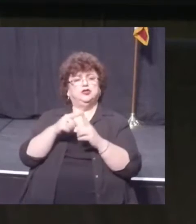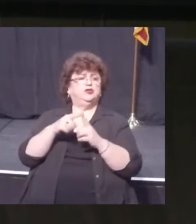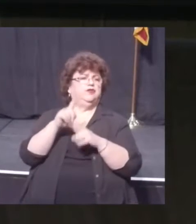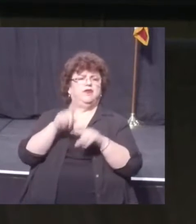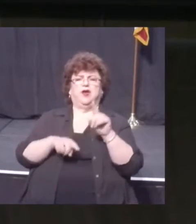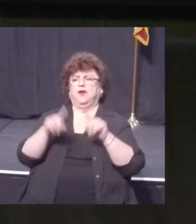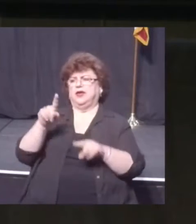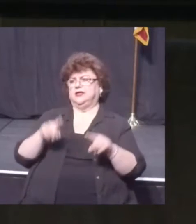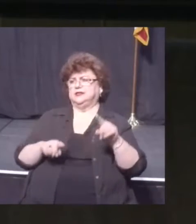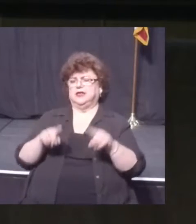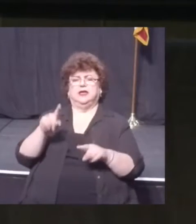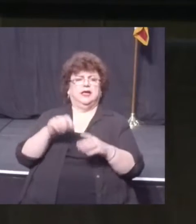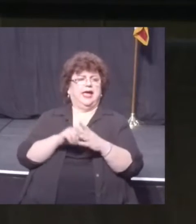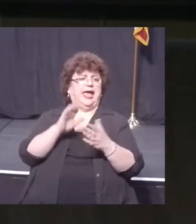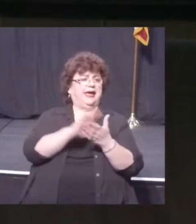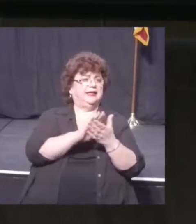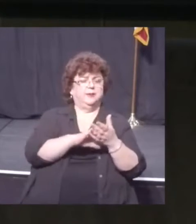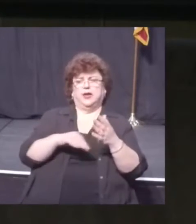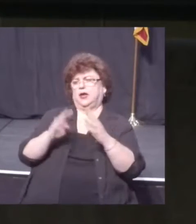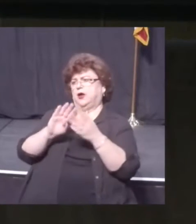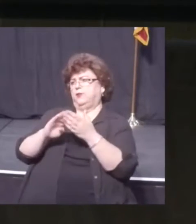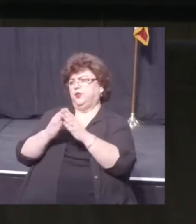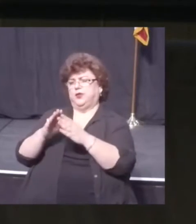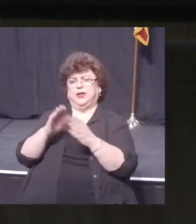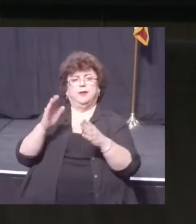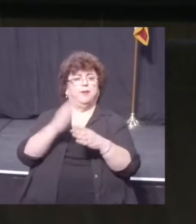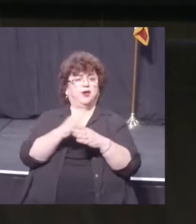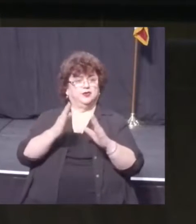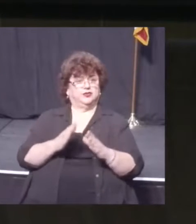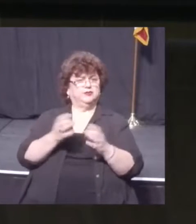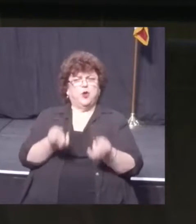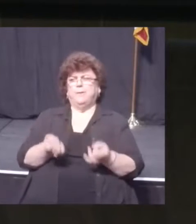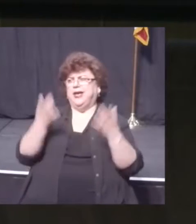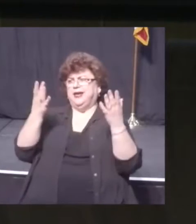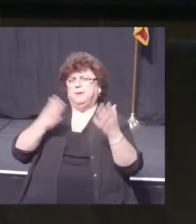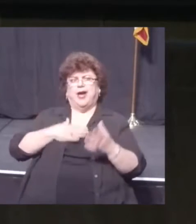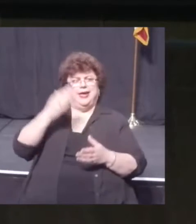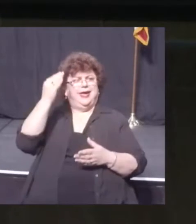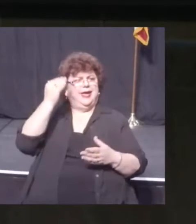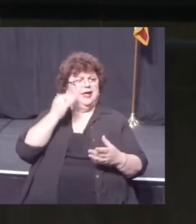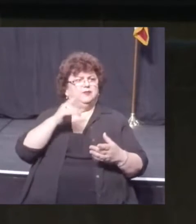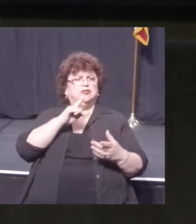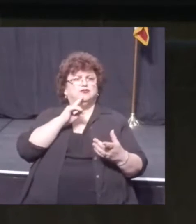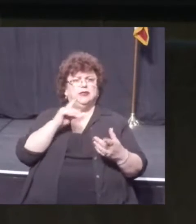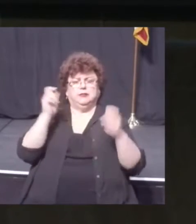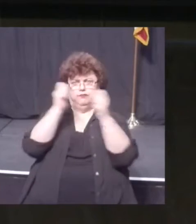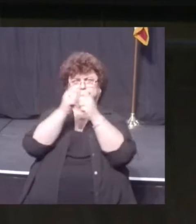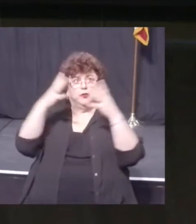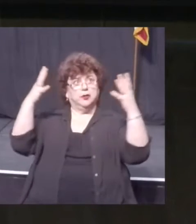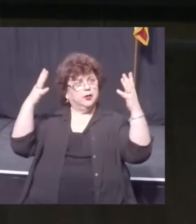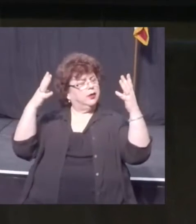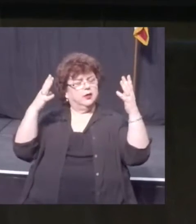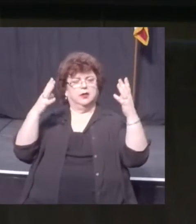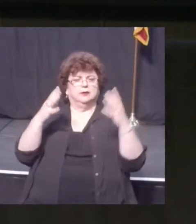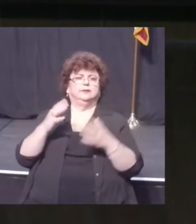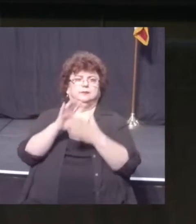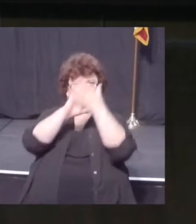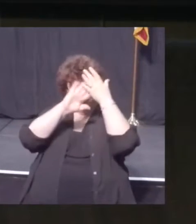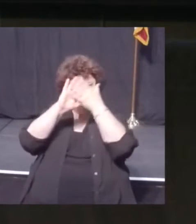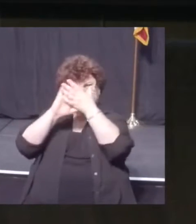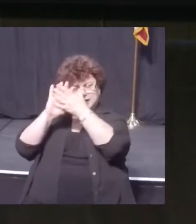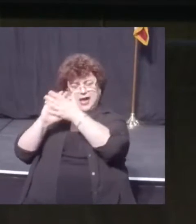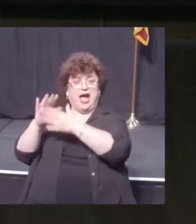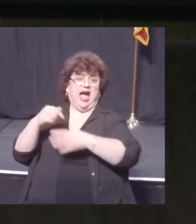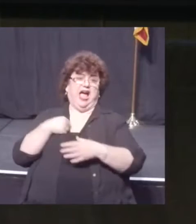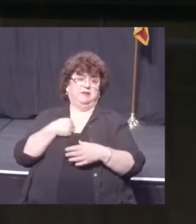and community partnerships, so many, in fact, that my head was swimming. I'm sorry for these marine